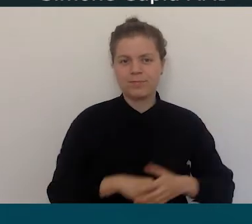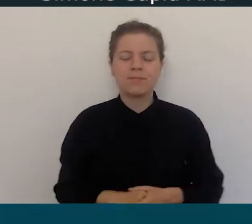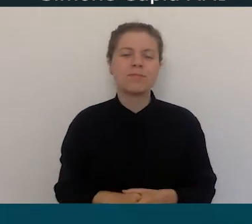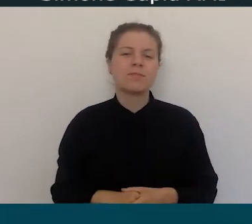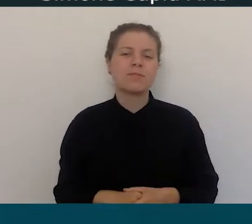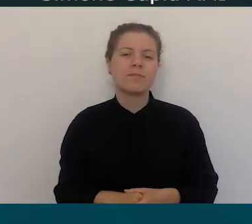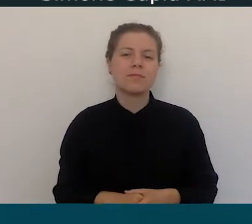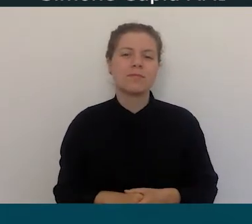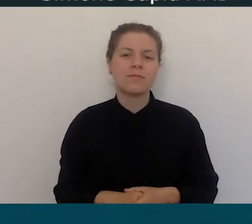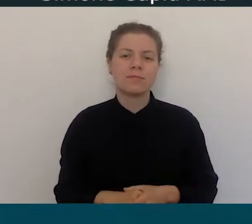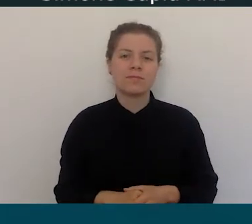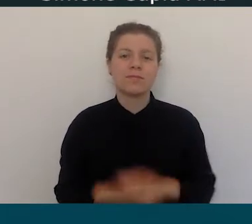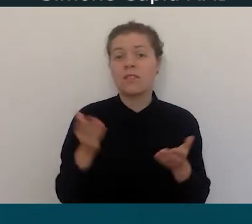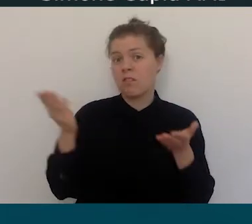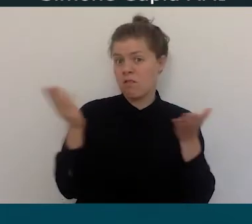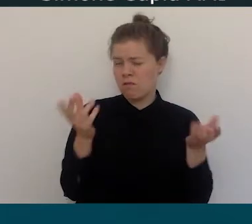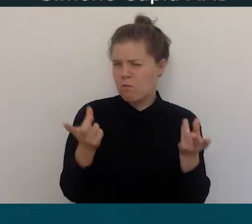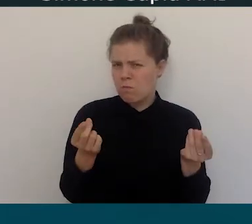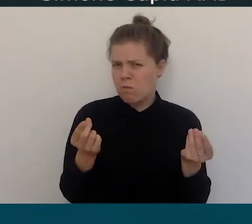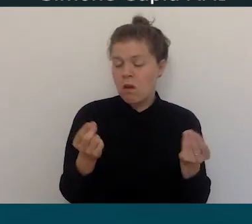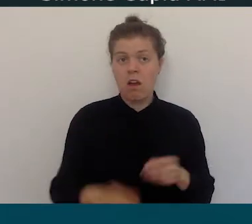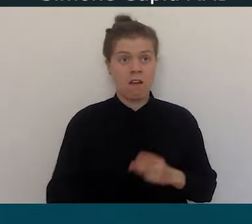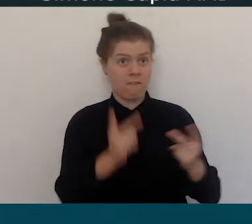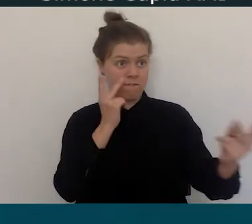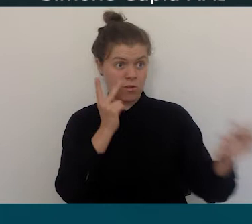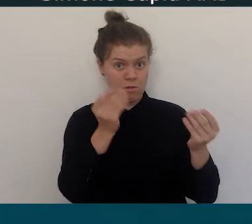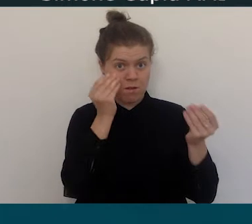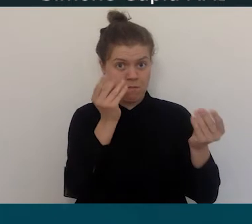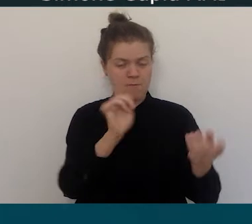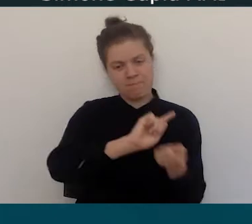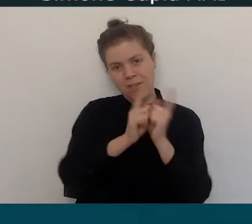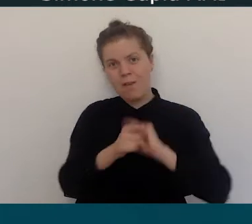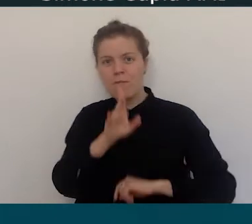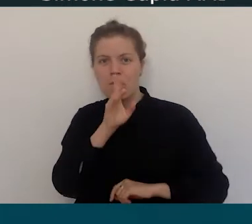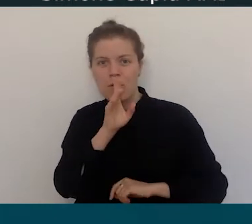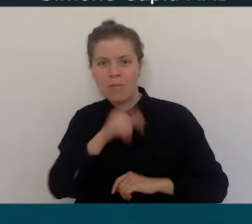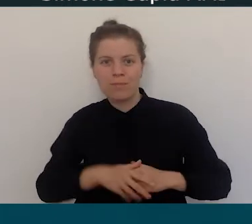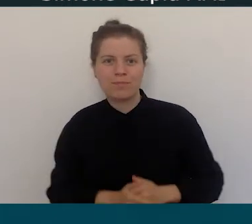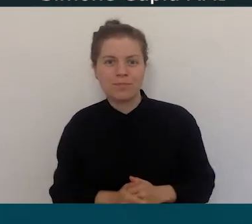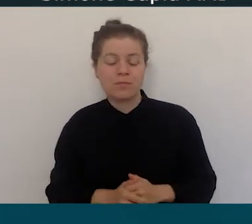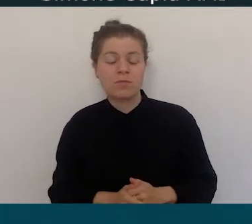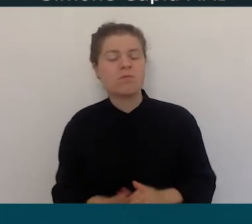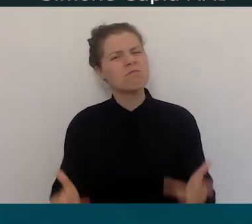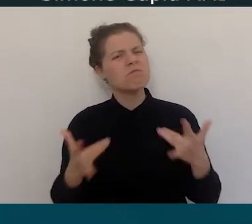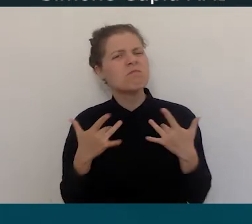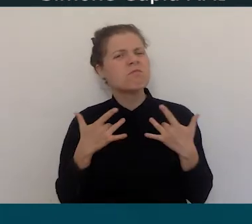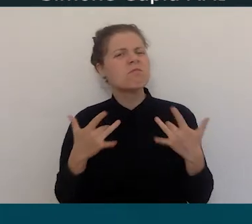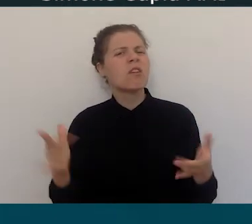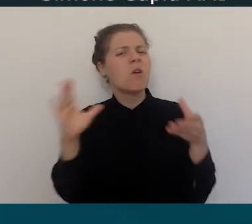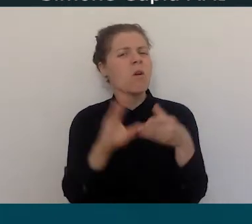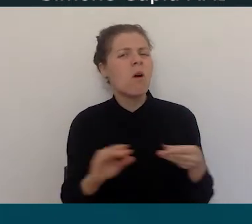It is a service that makes the visual verbal. So as a medium, we tell stories